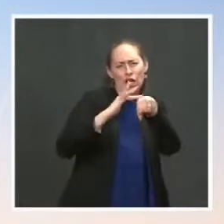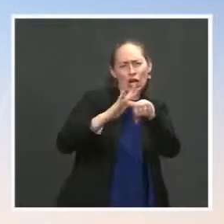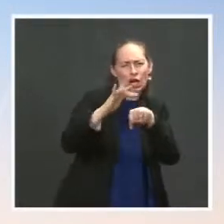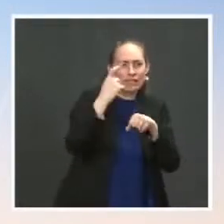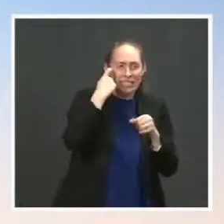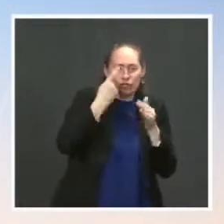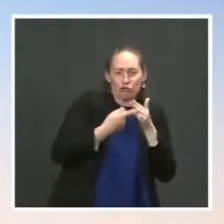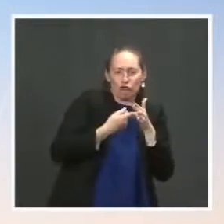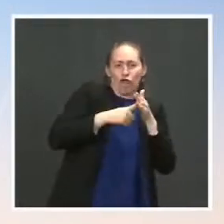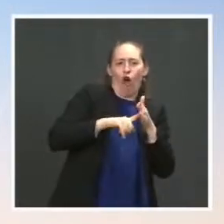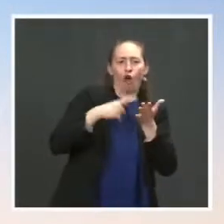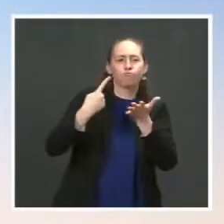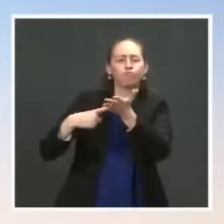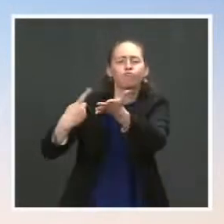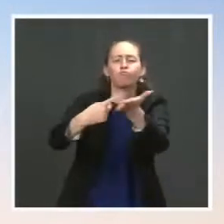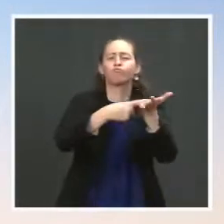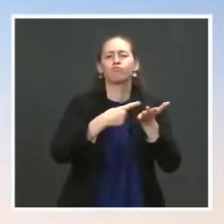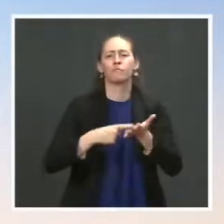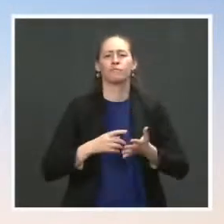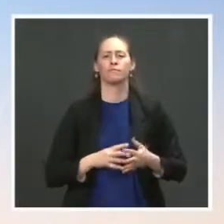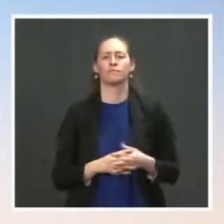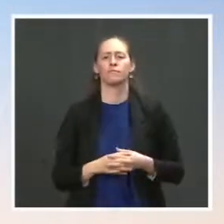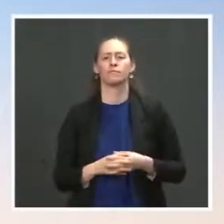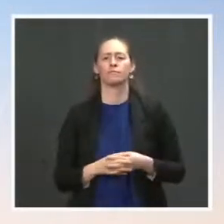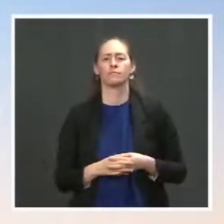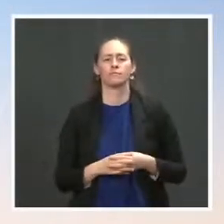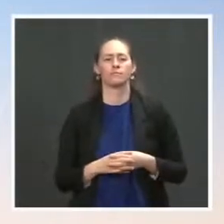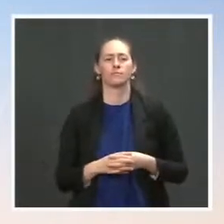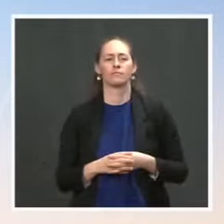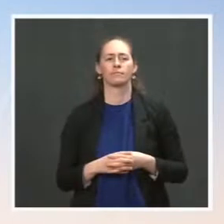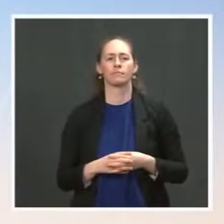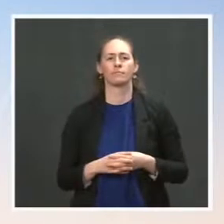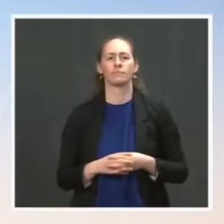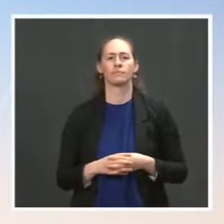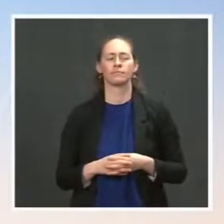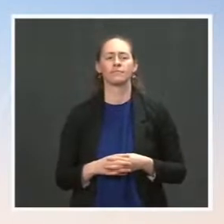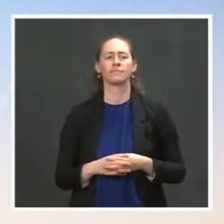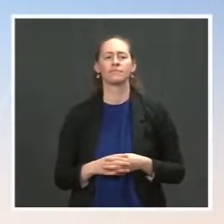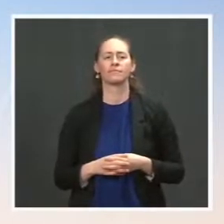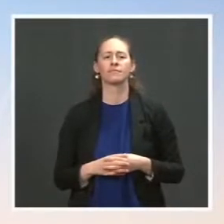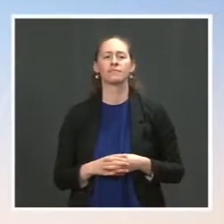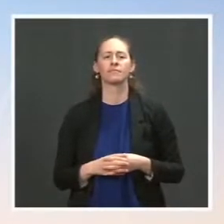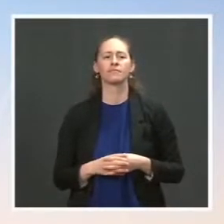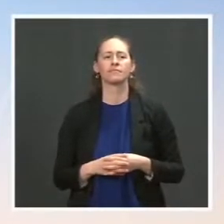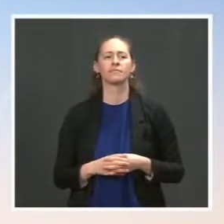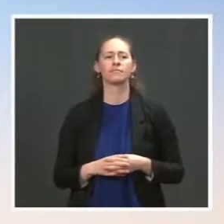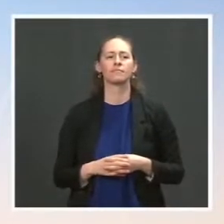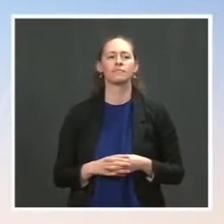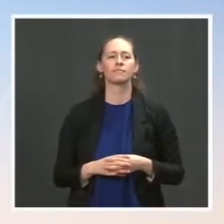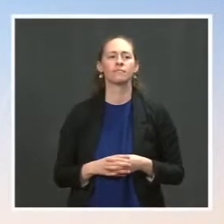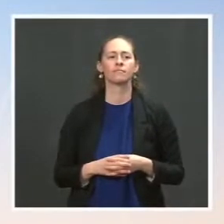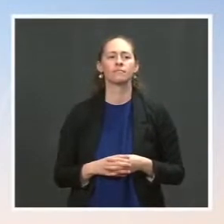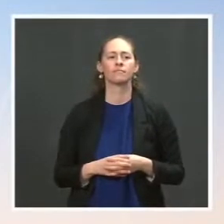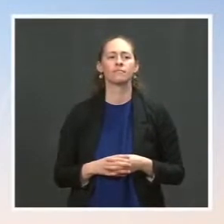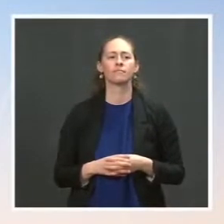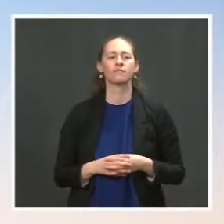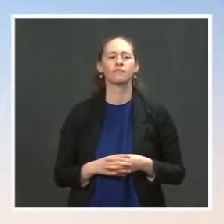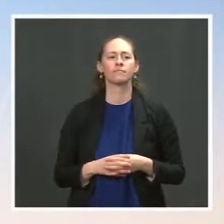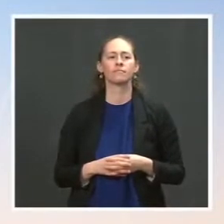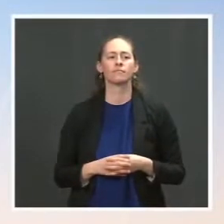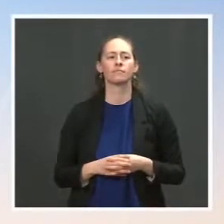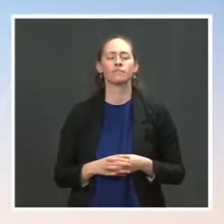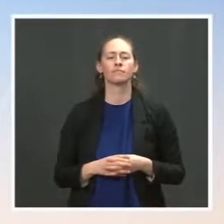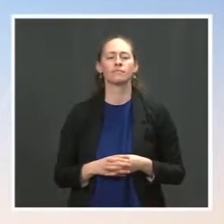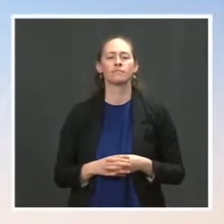Rob, make it a good one. I've got a couple from people who can't be here today because of COVID-19 restrictions as the print pulled. So first of all, from